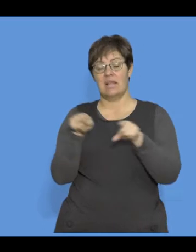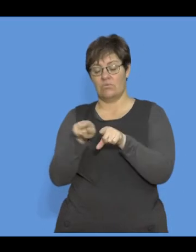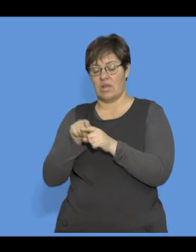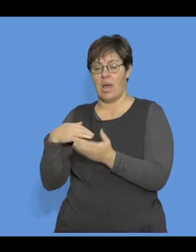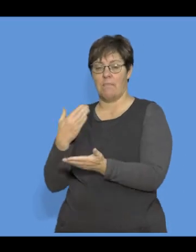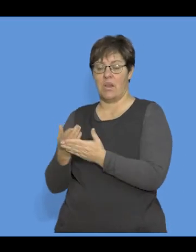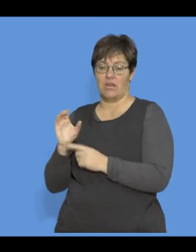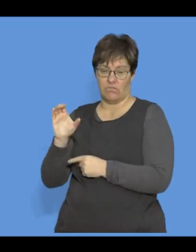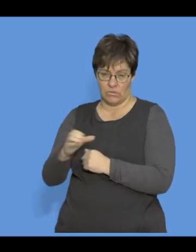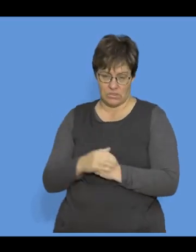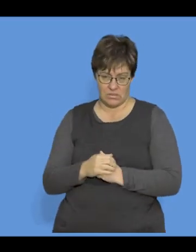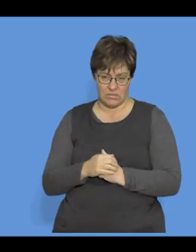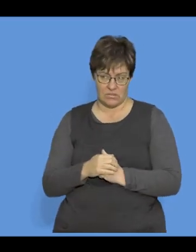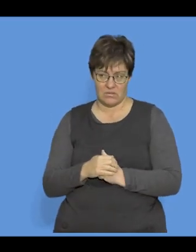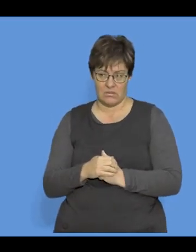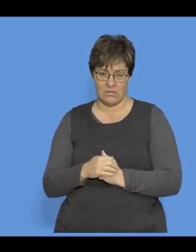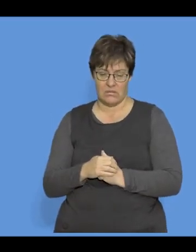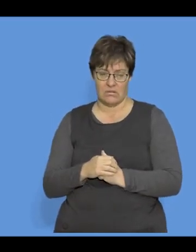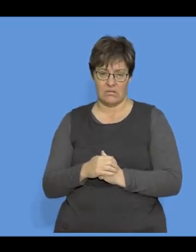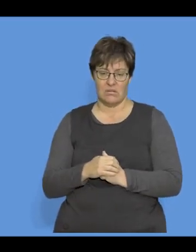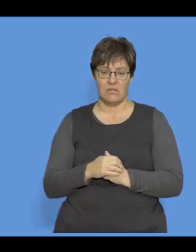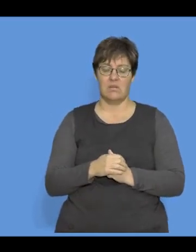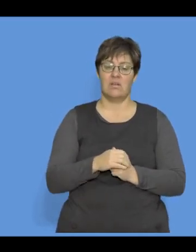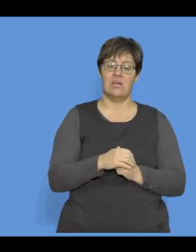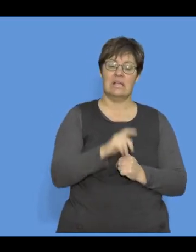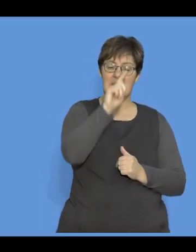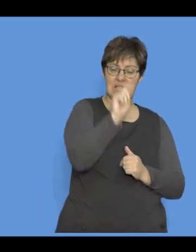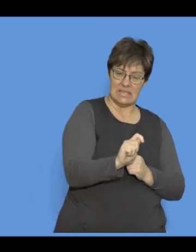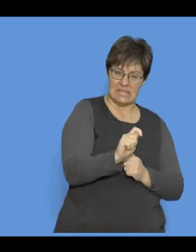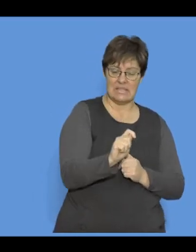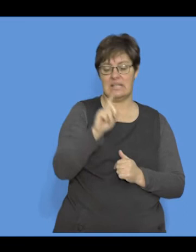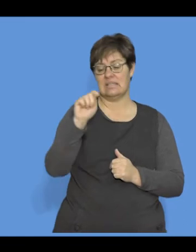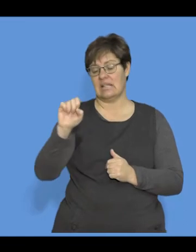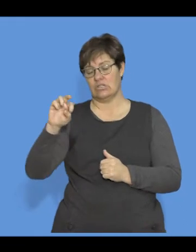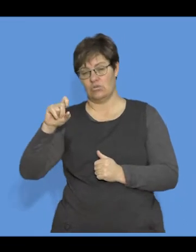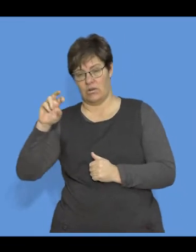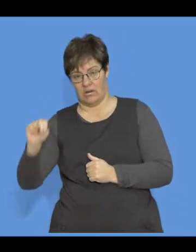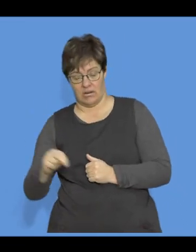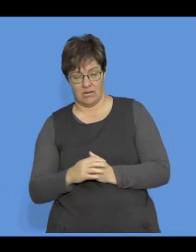force, and so on. T is going to be the tension.